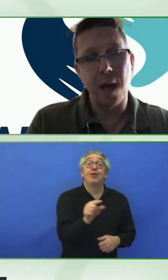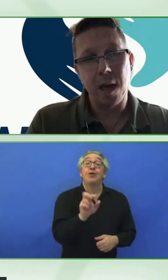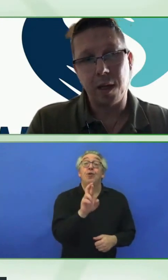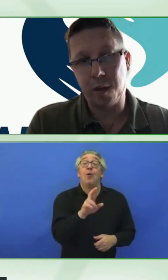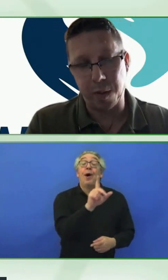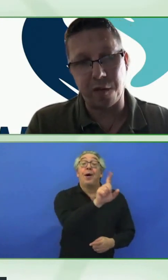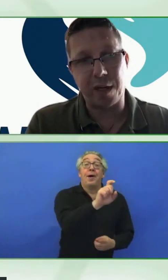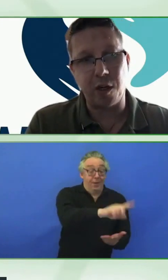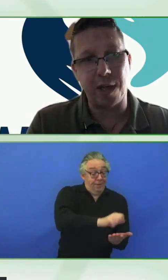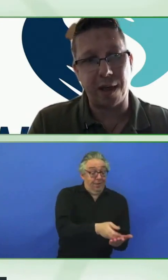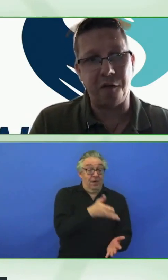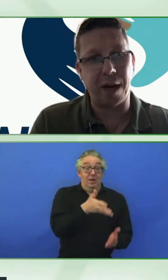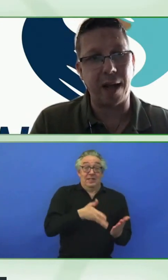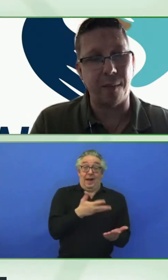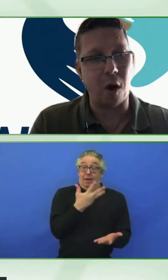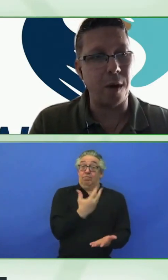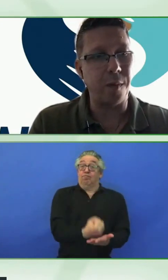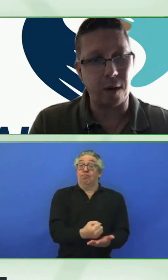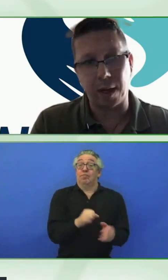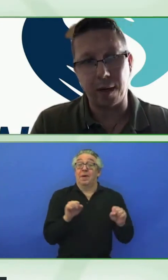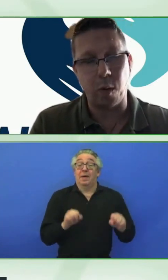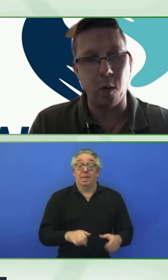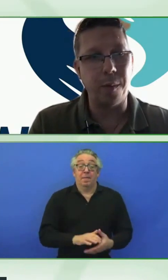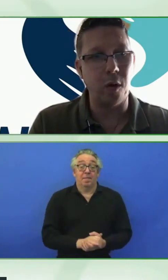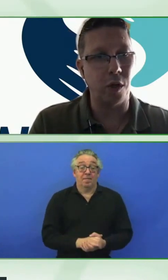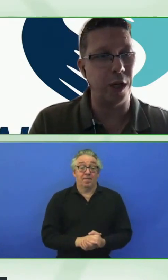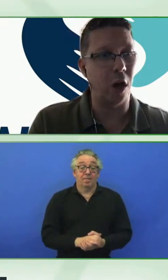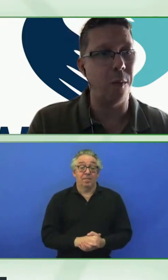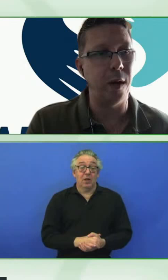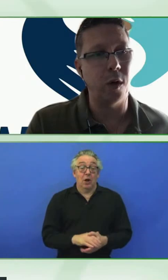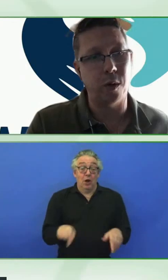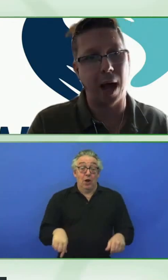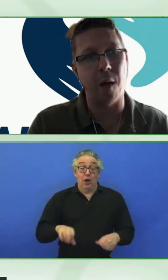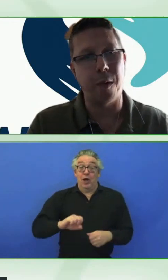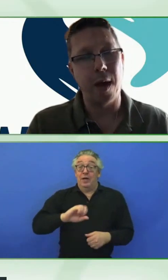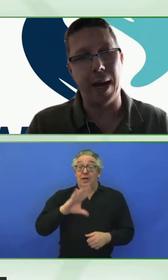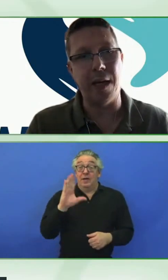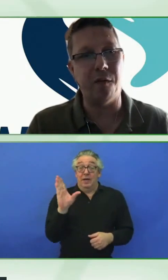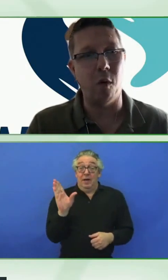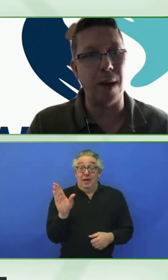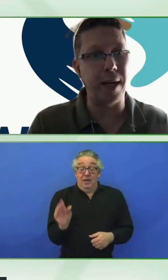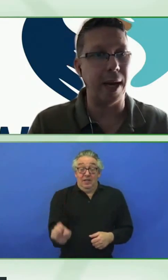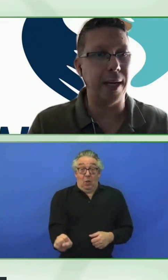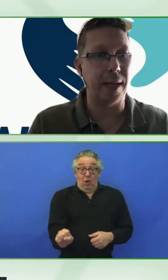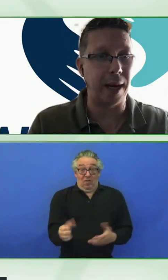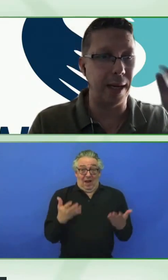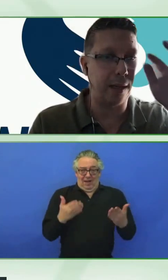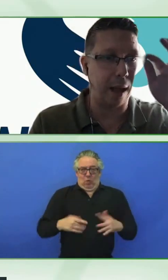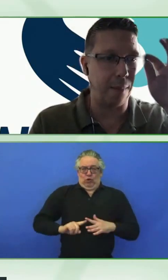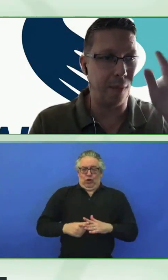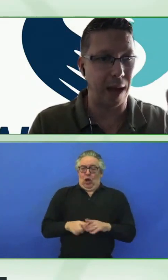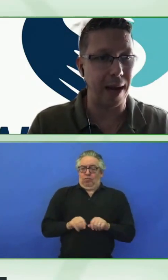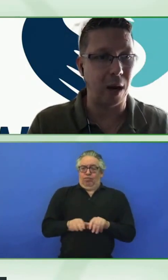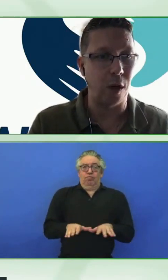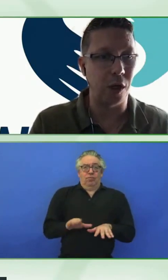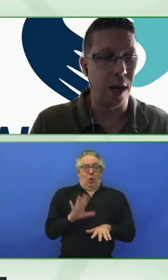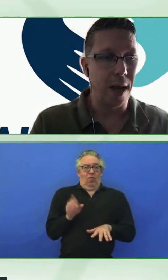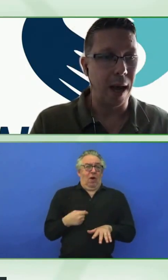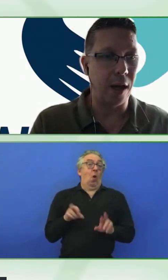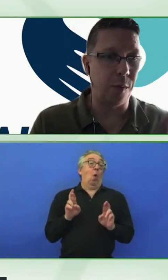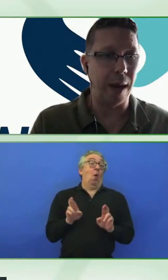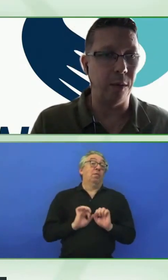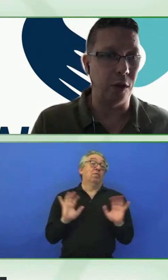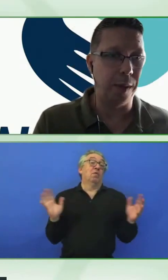this is specific to South Africa at the moment, but we will be launching globally, which would help any sign